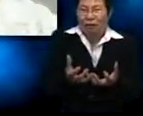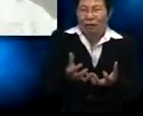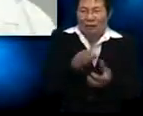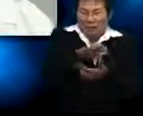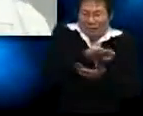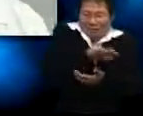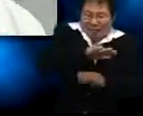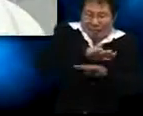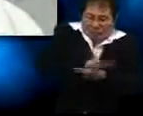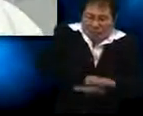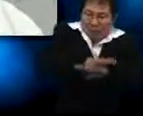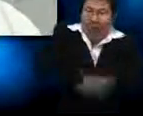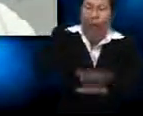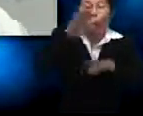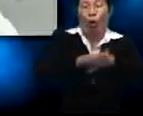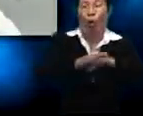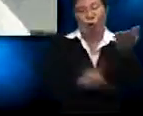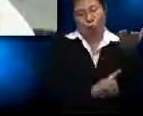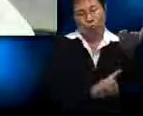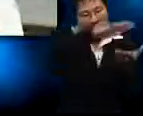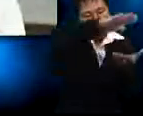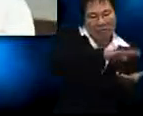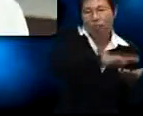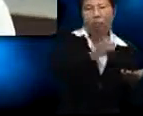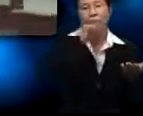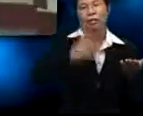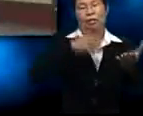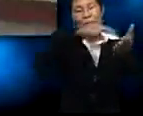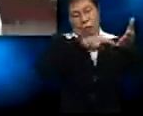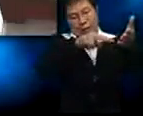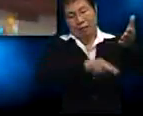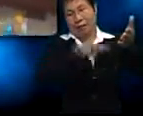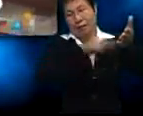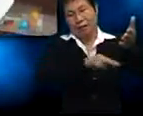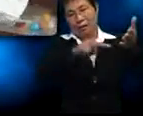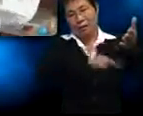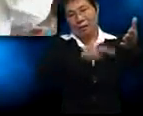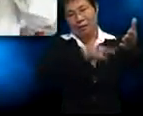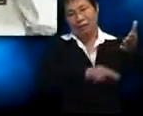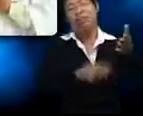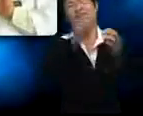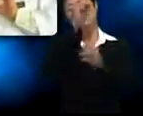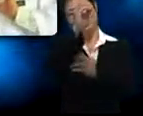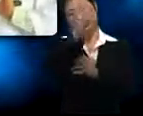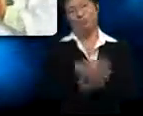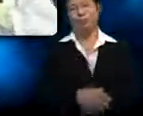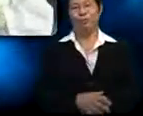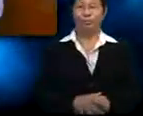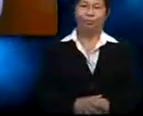on the weighing machine. Therefore, the reading of the weighing machine will be